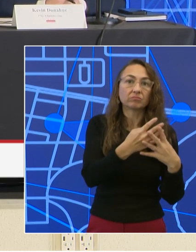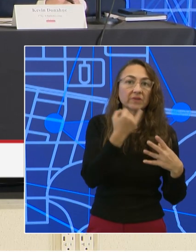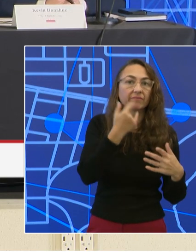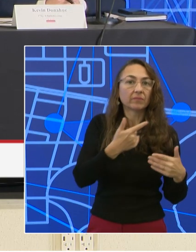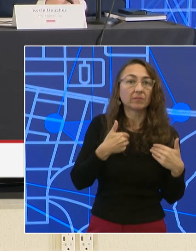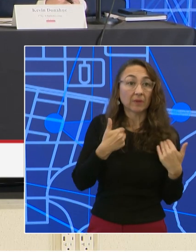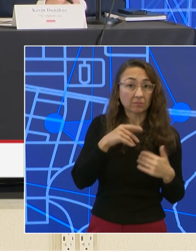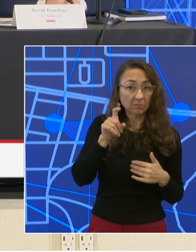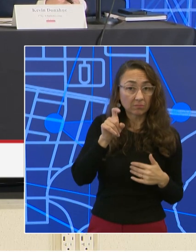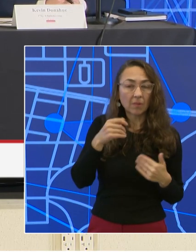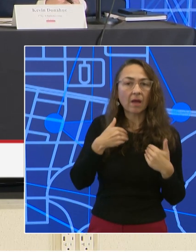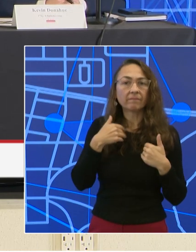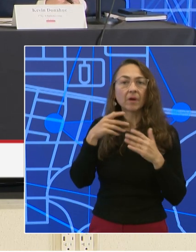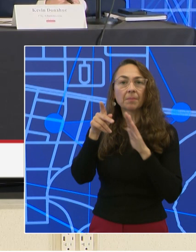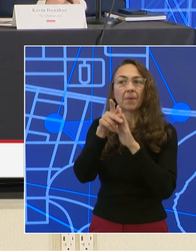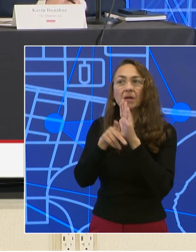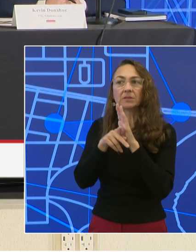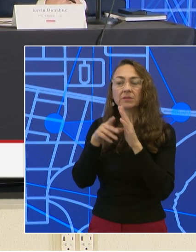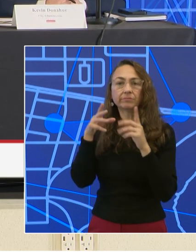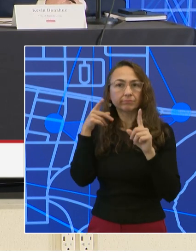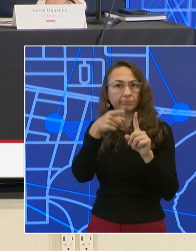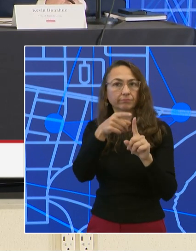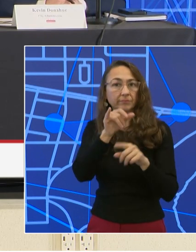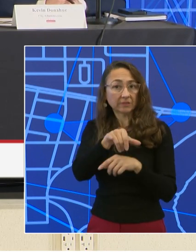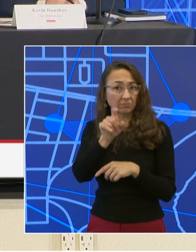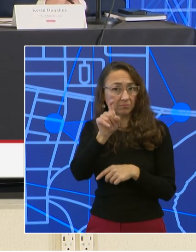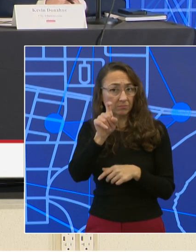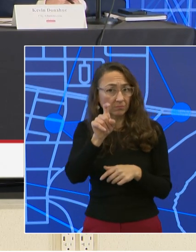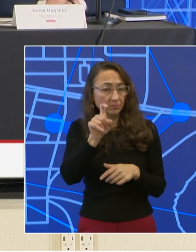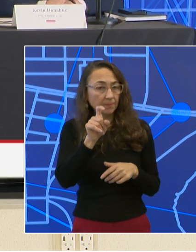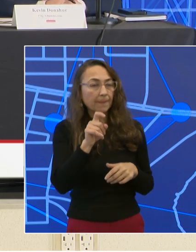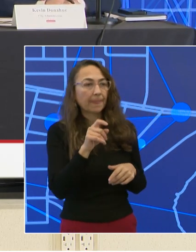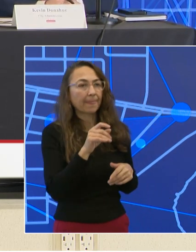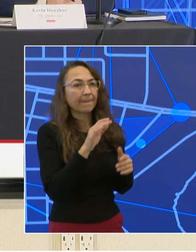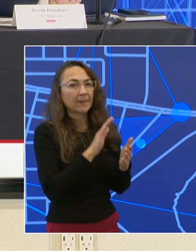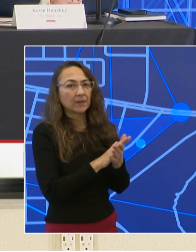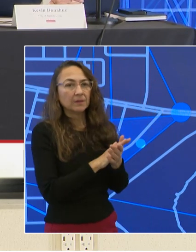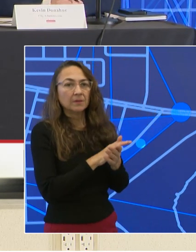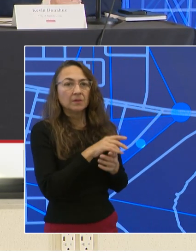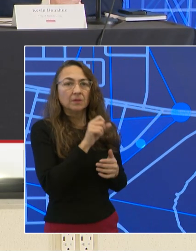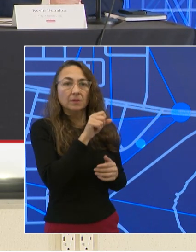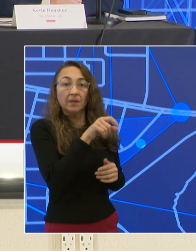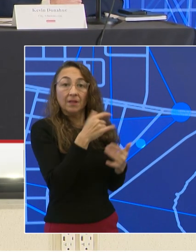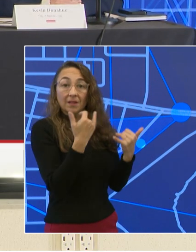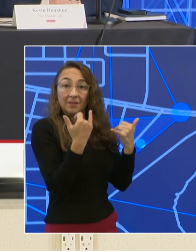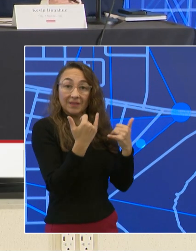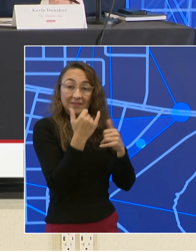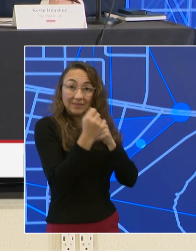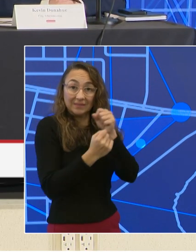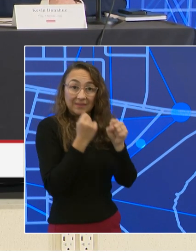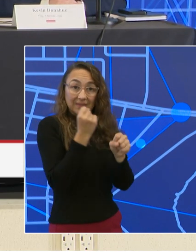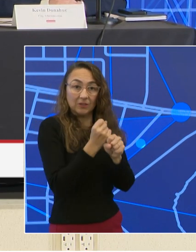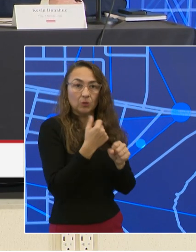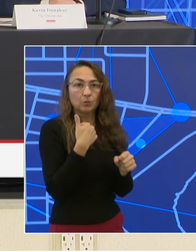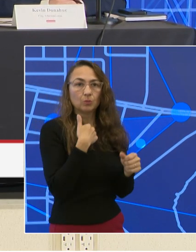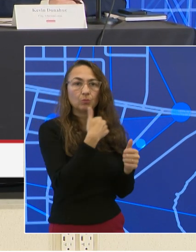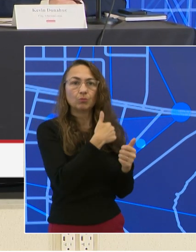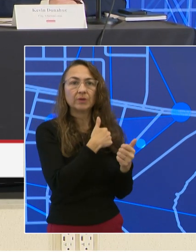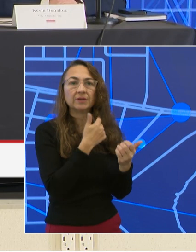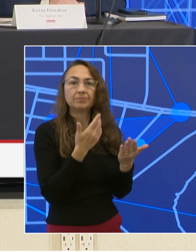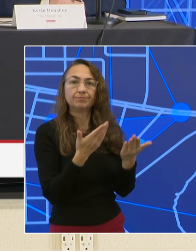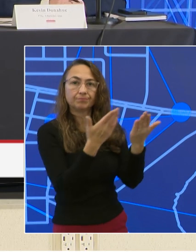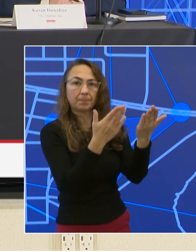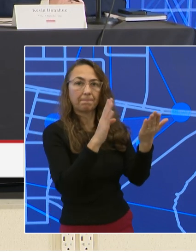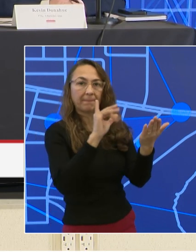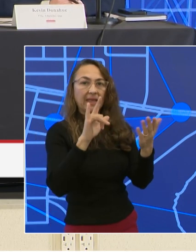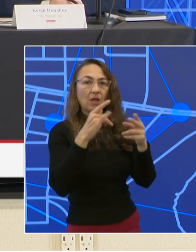repeat offenders? Well, as you know, earlier in the year, we introduced a bill called Uplift, and I'll ask the Deputy